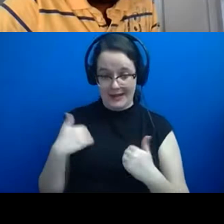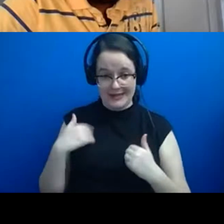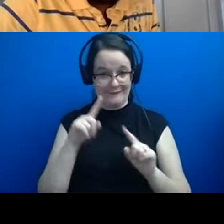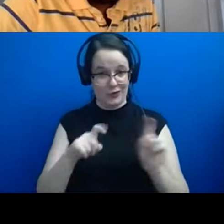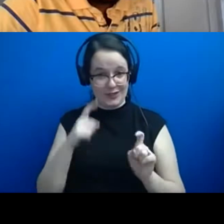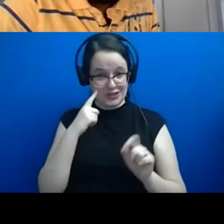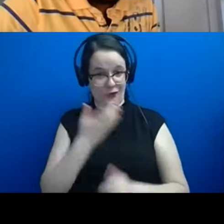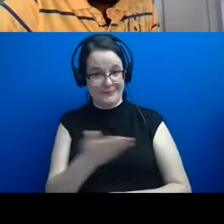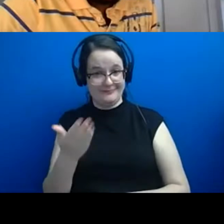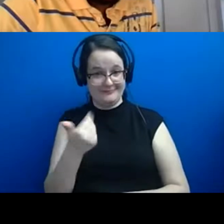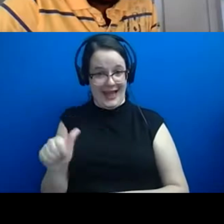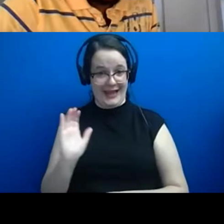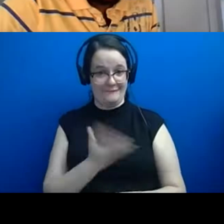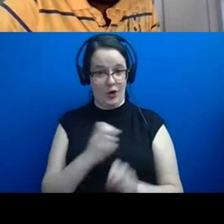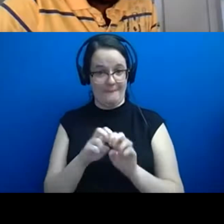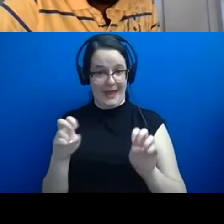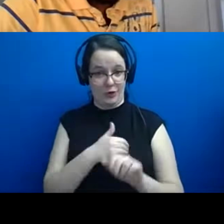panel.